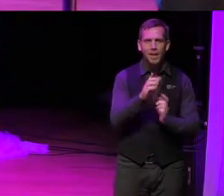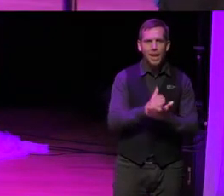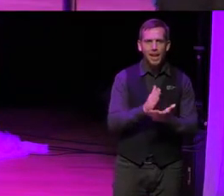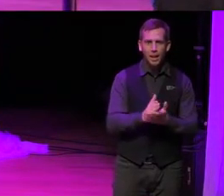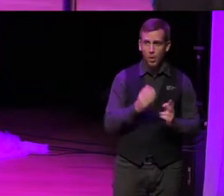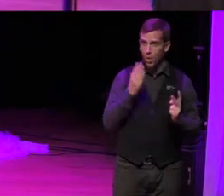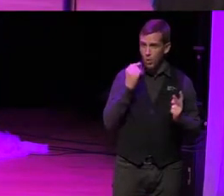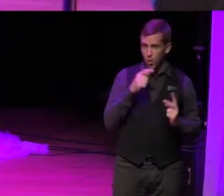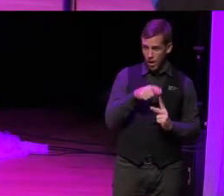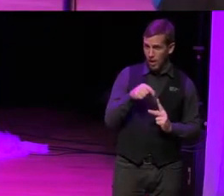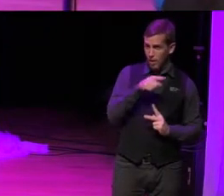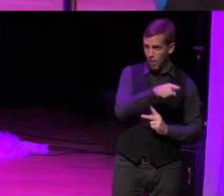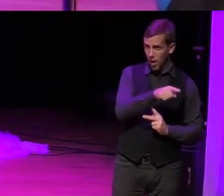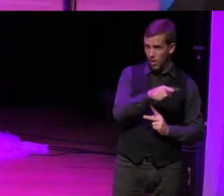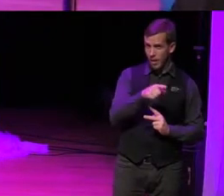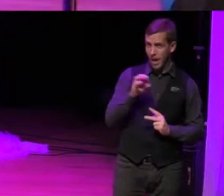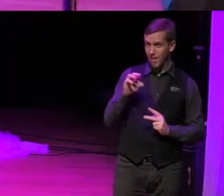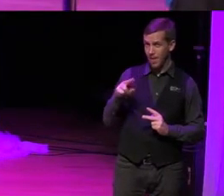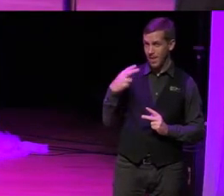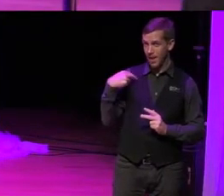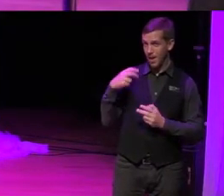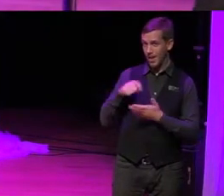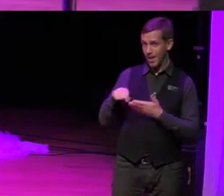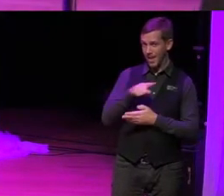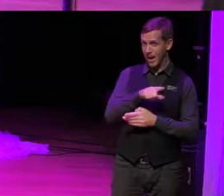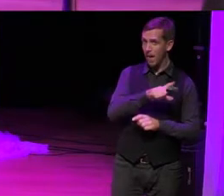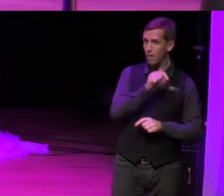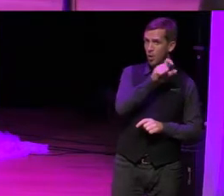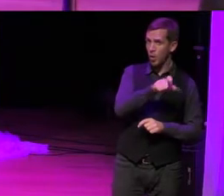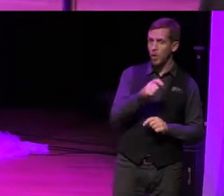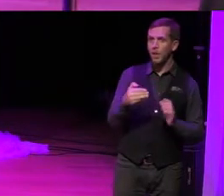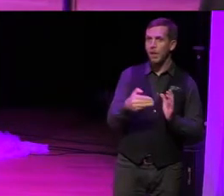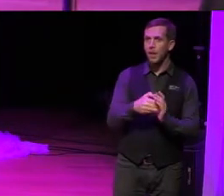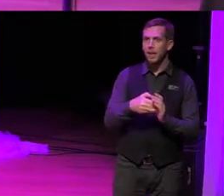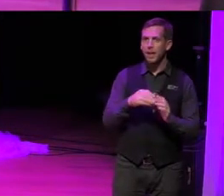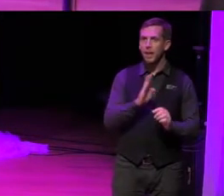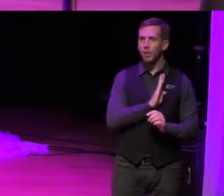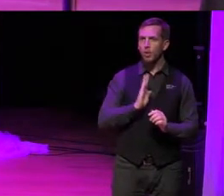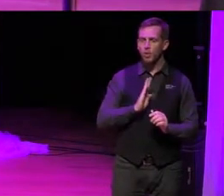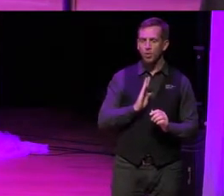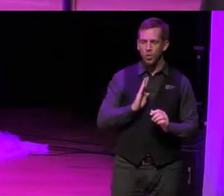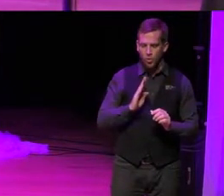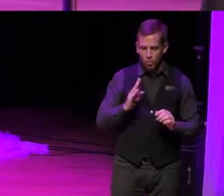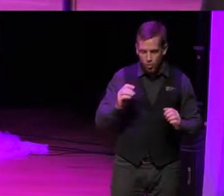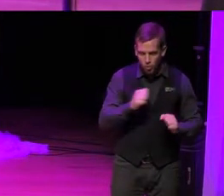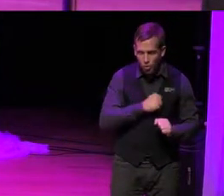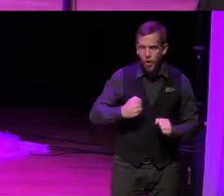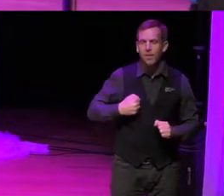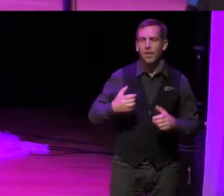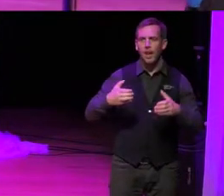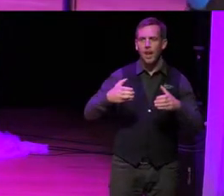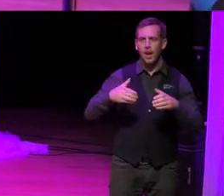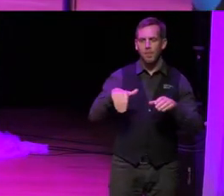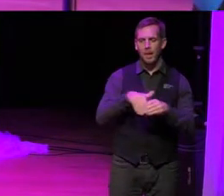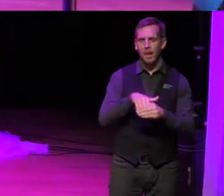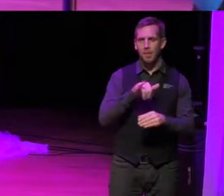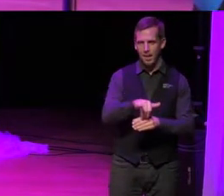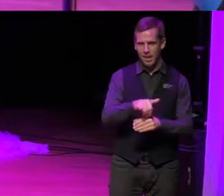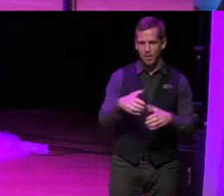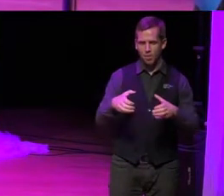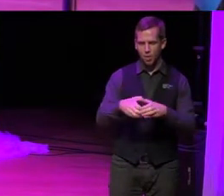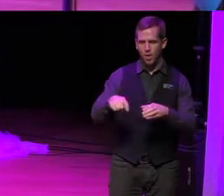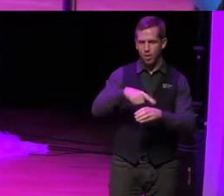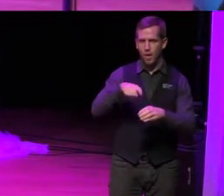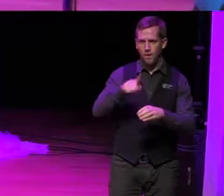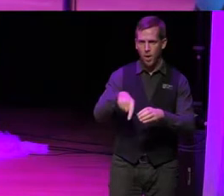you were recently appointed by the UN General Secretary as a new board member of two core UN human rights funds. Morten is the chair of the